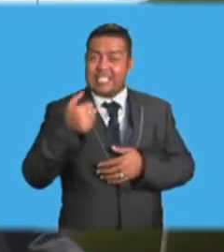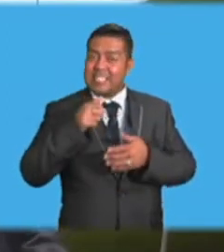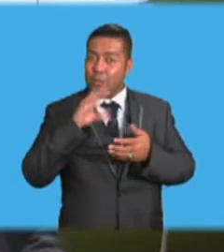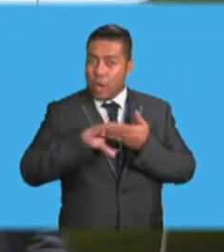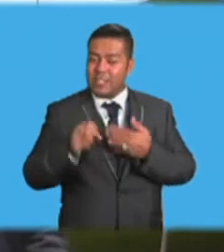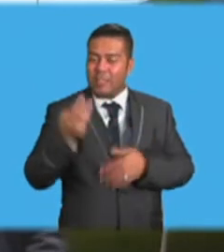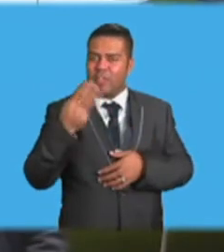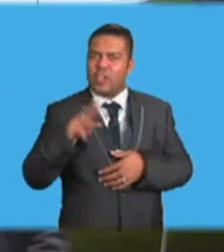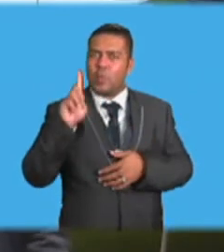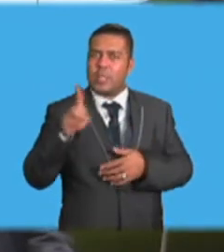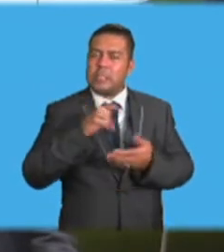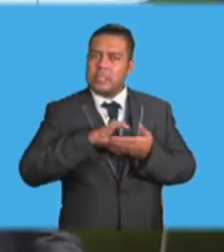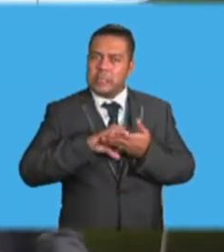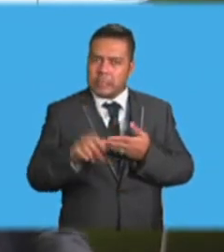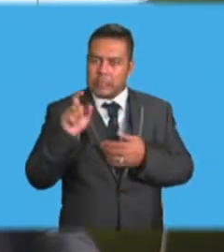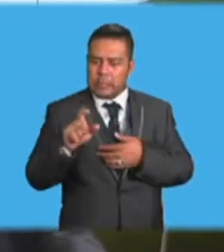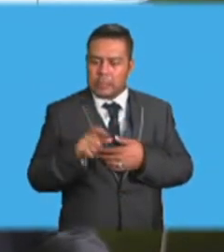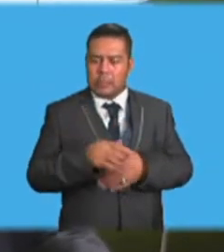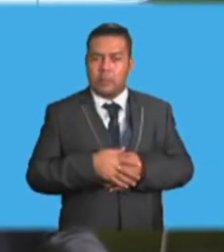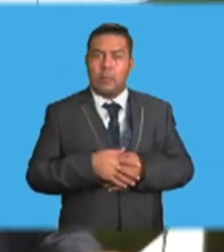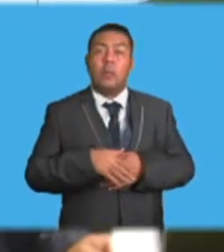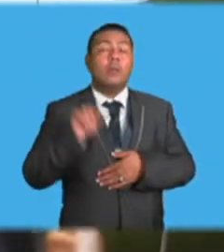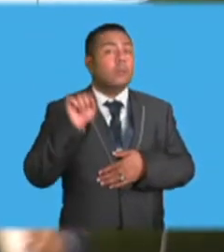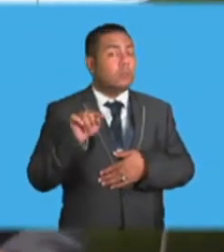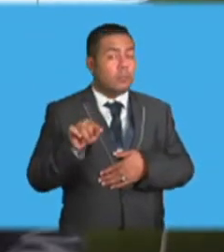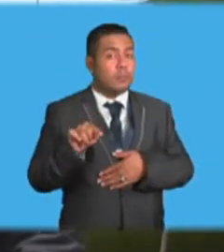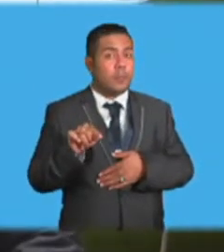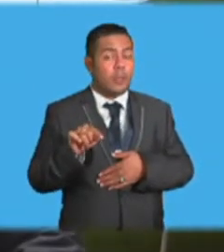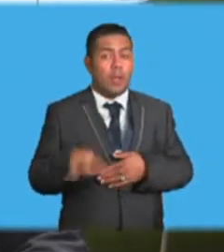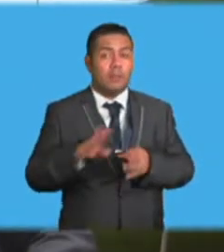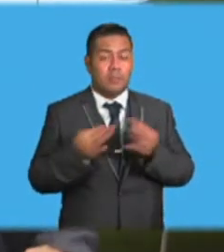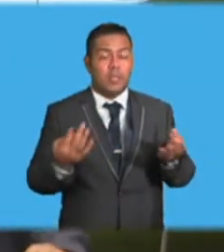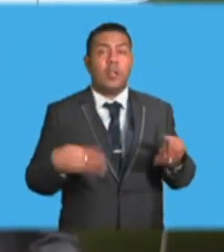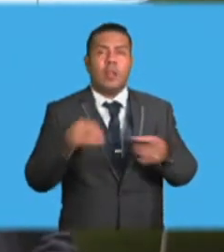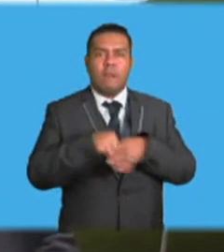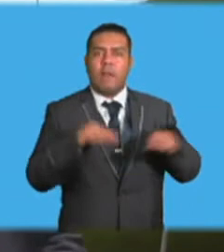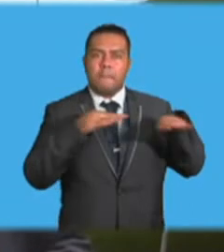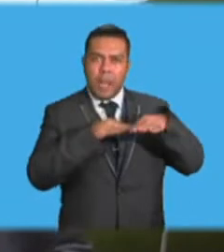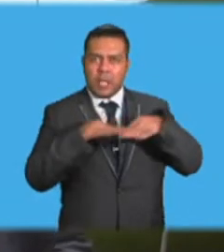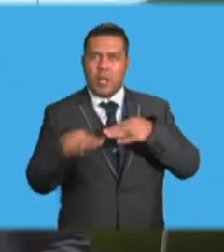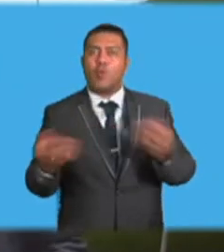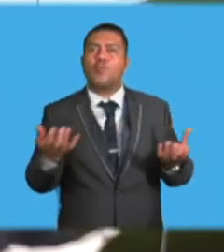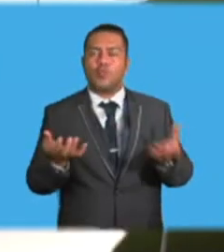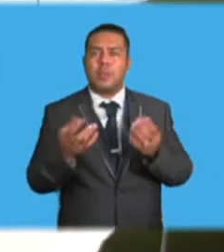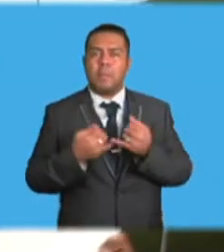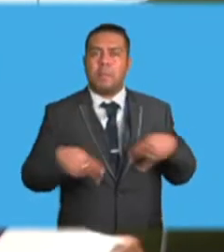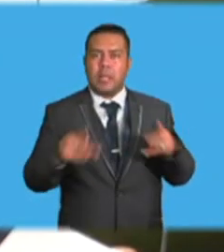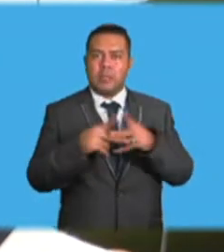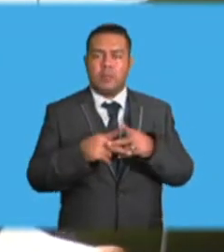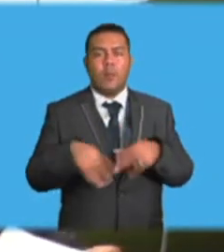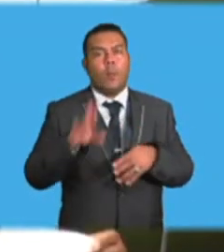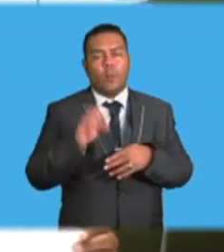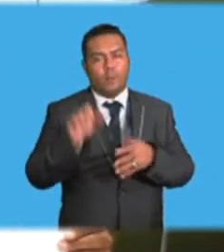$919,186.31, undertaken by Peramal Construction Limited. The facility includes amenities such as parking area, cooking facilities, a space where rites